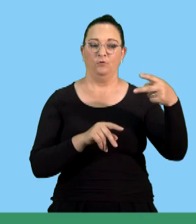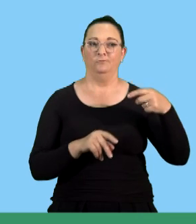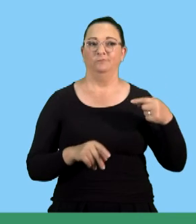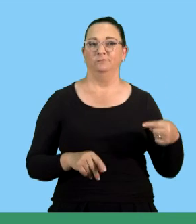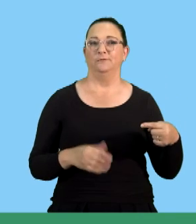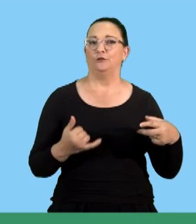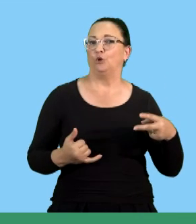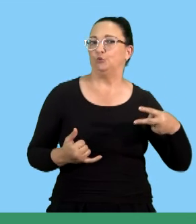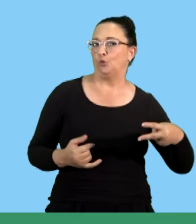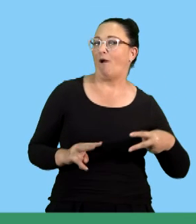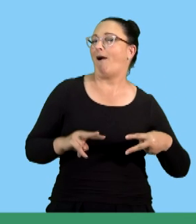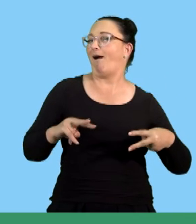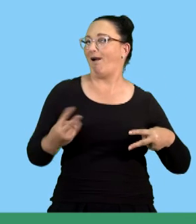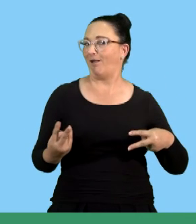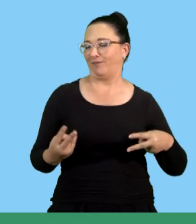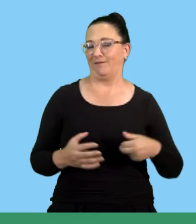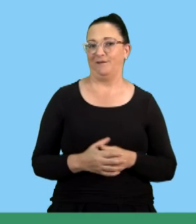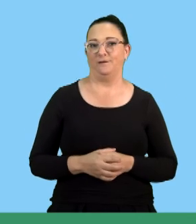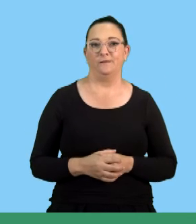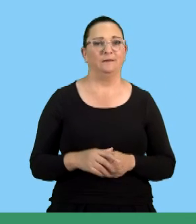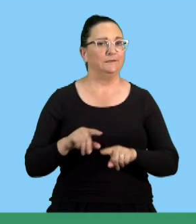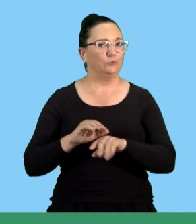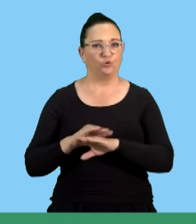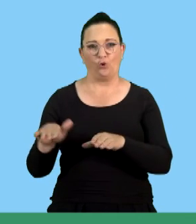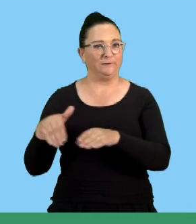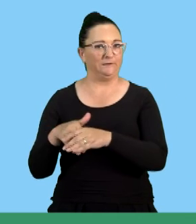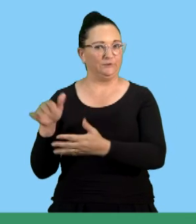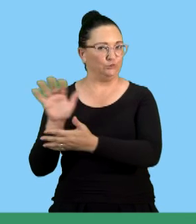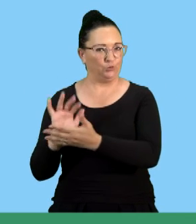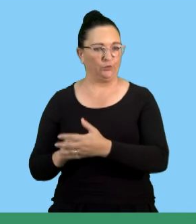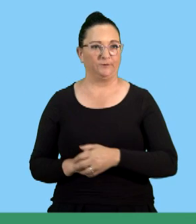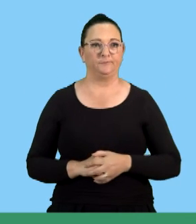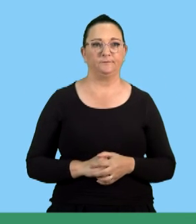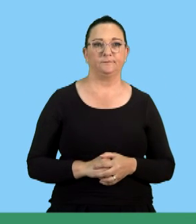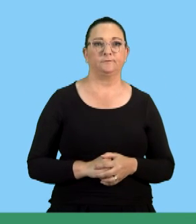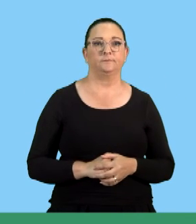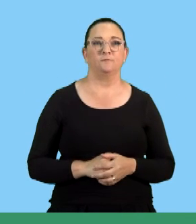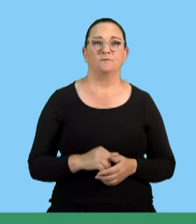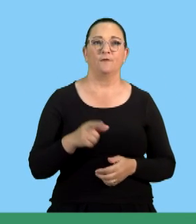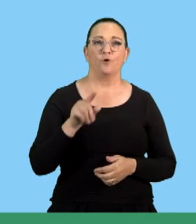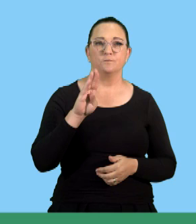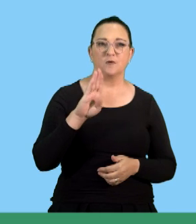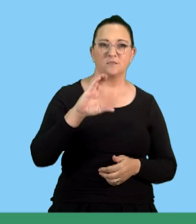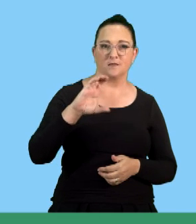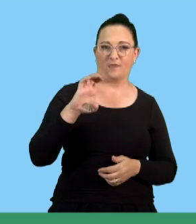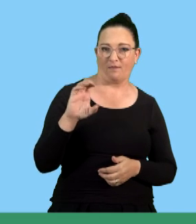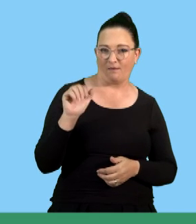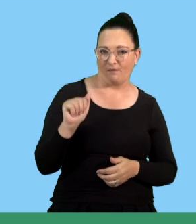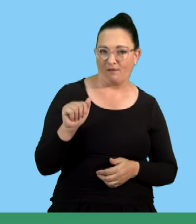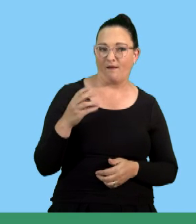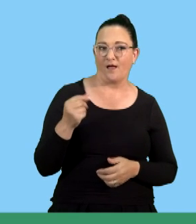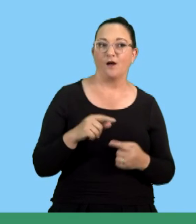two provisions. So these ones are not found in the scenario. So what are those two other provisions? You can speak